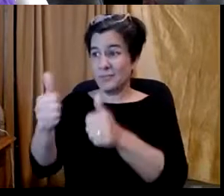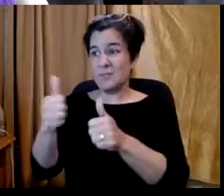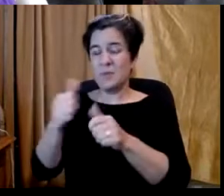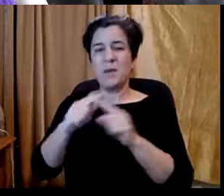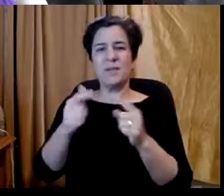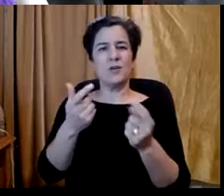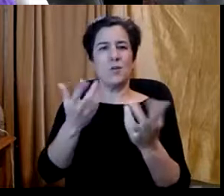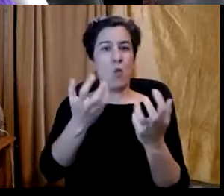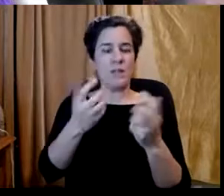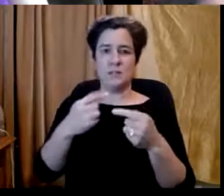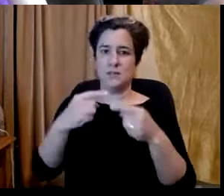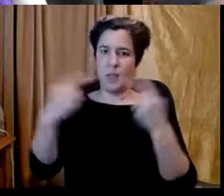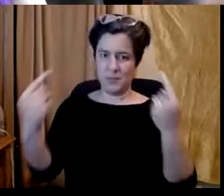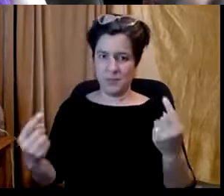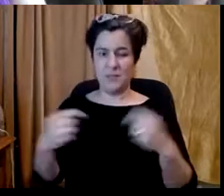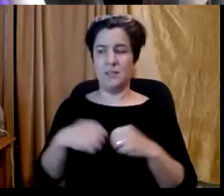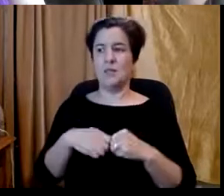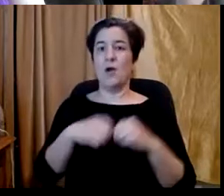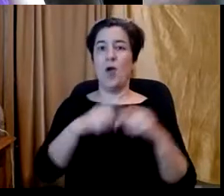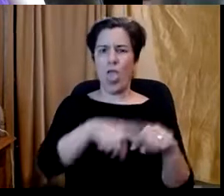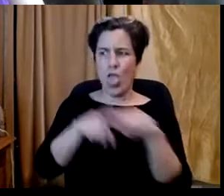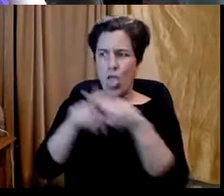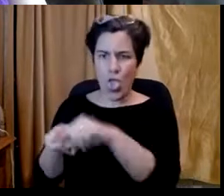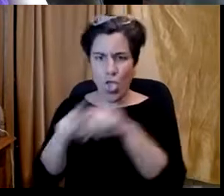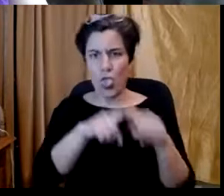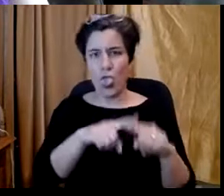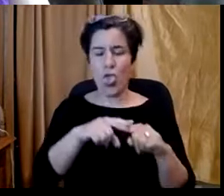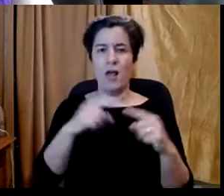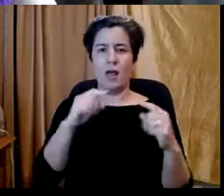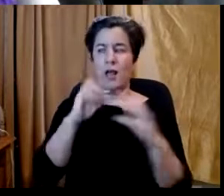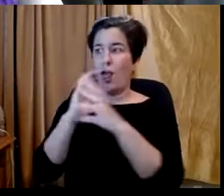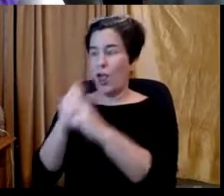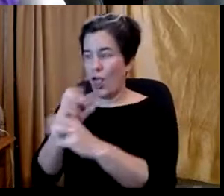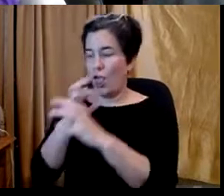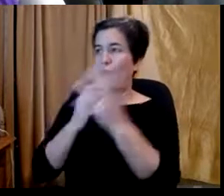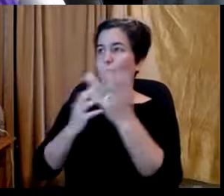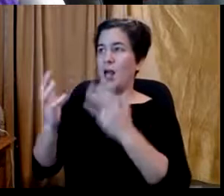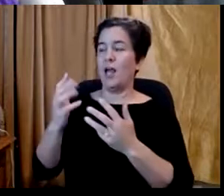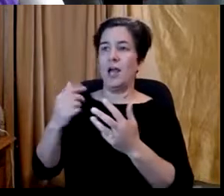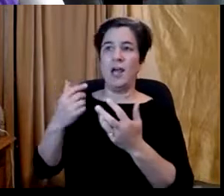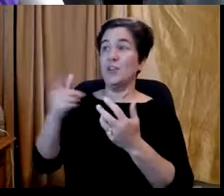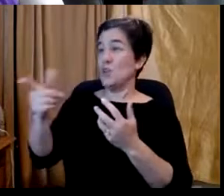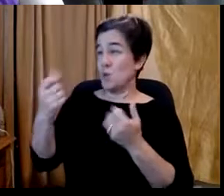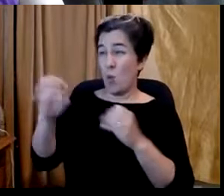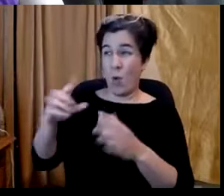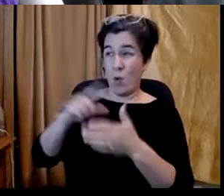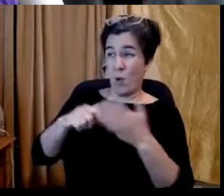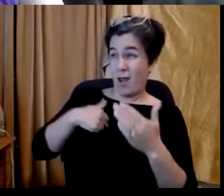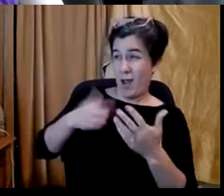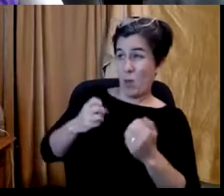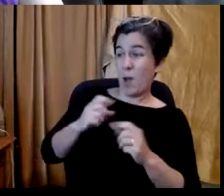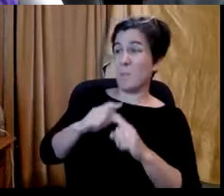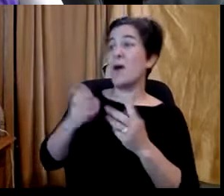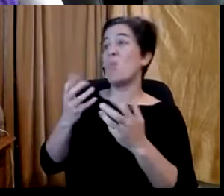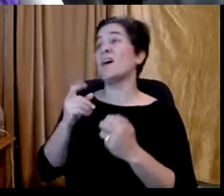they're so dependent and they keep being drawn to each other, knowing that the other person doesn't want what they want. And so then they're not happy because they're